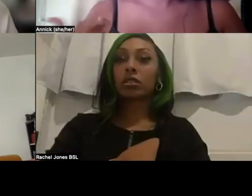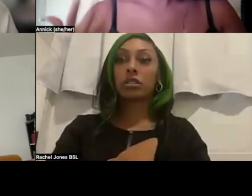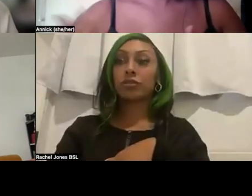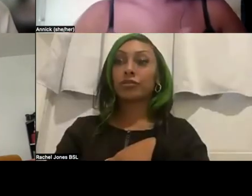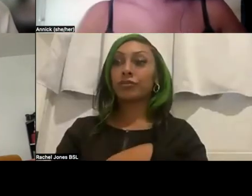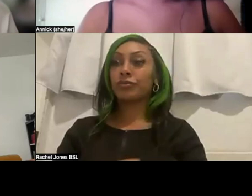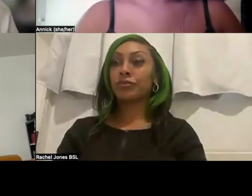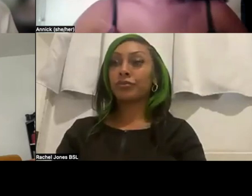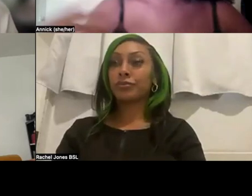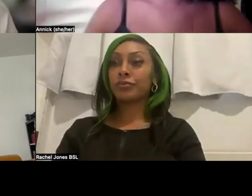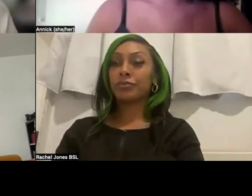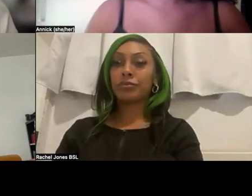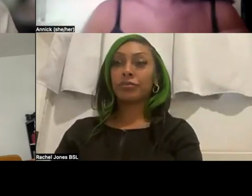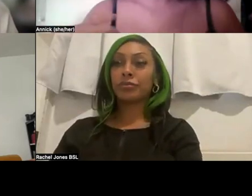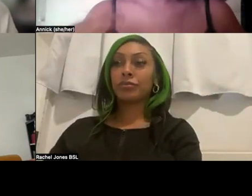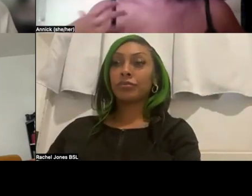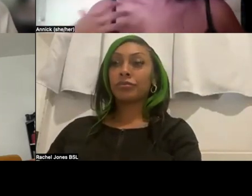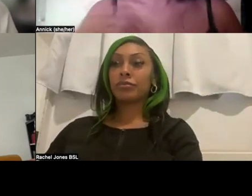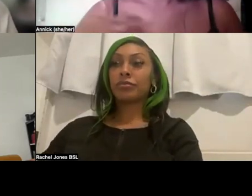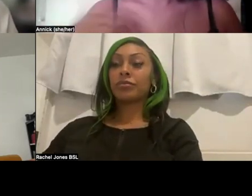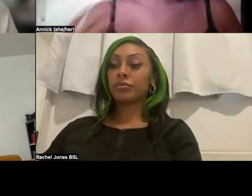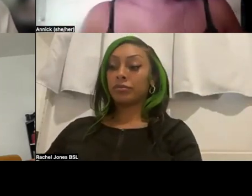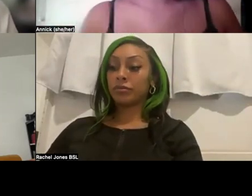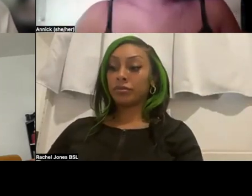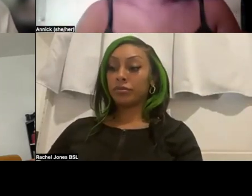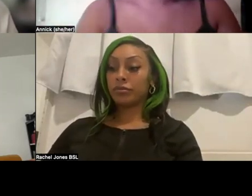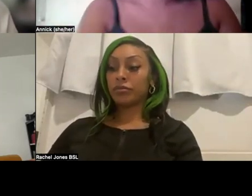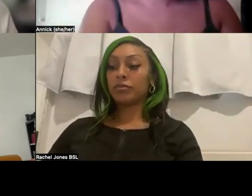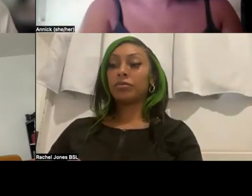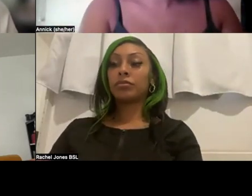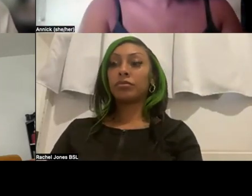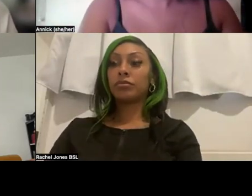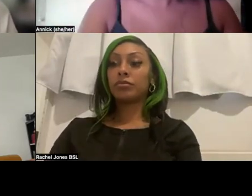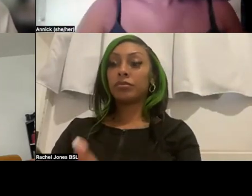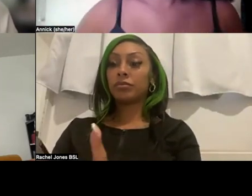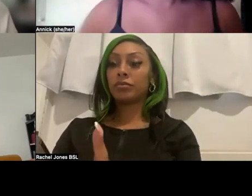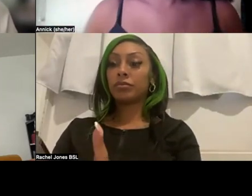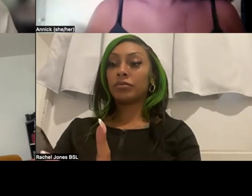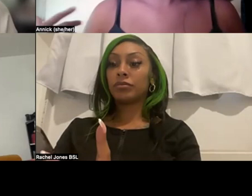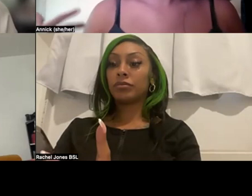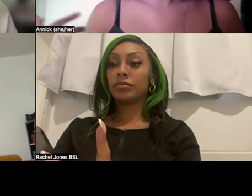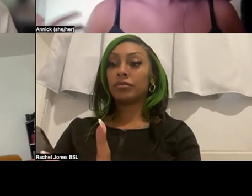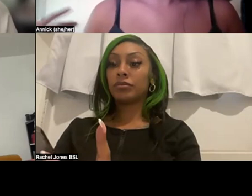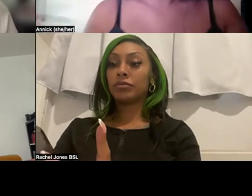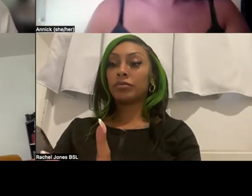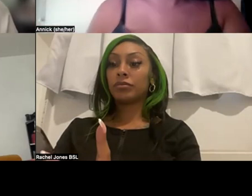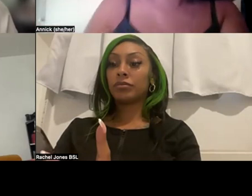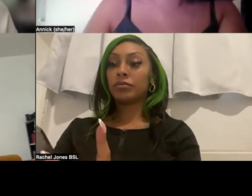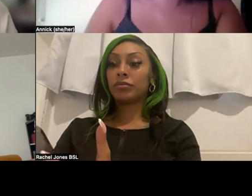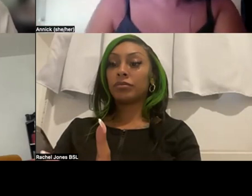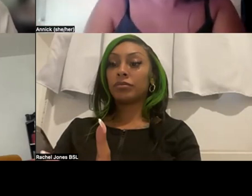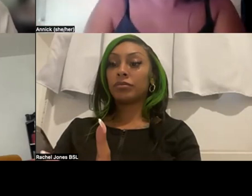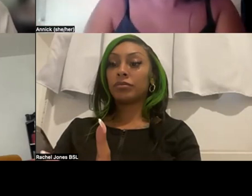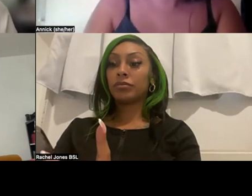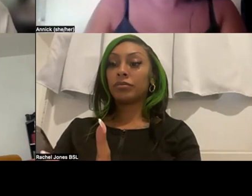it's Black communities, brown communities, the disabled communities, things like that, people with different